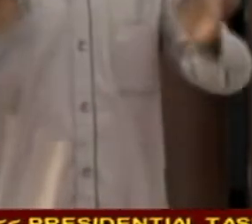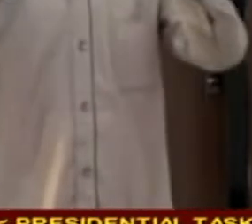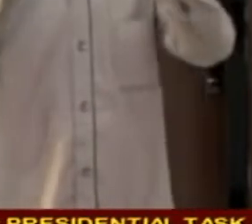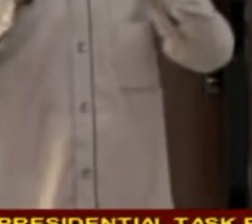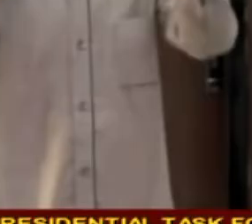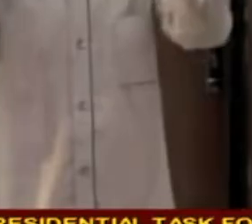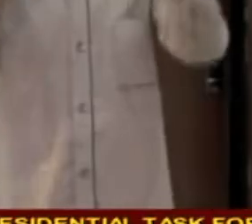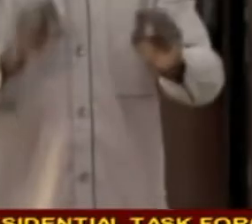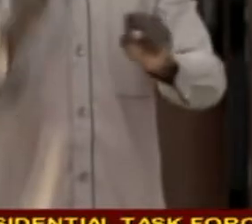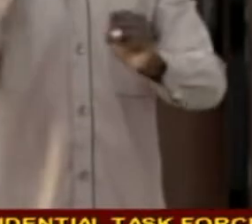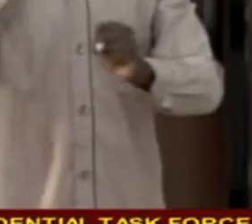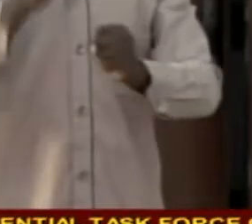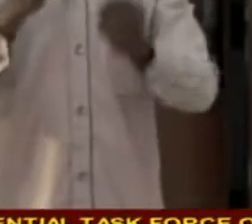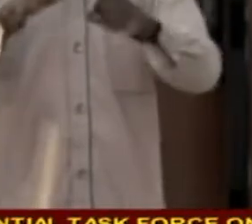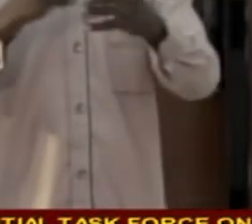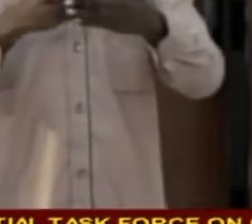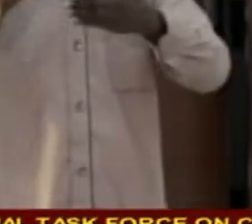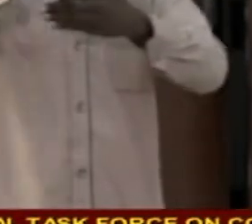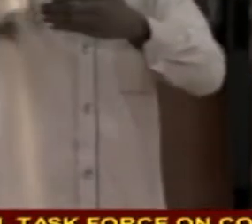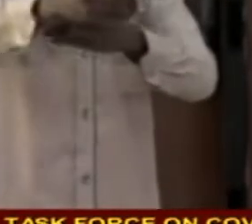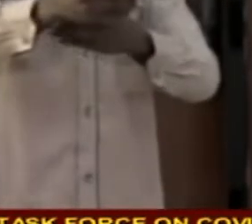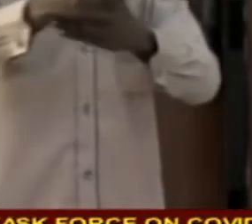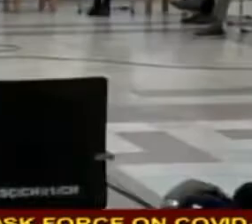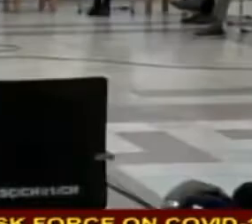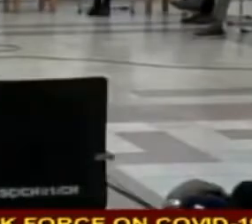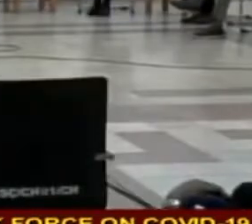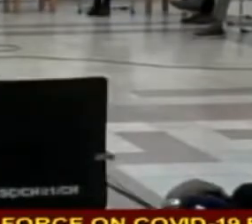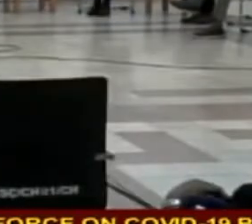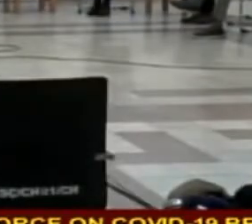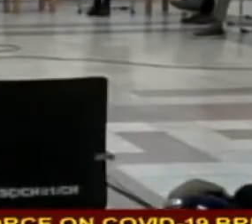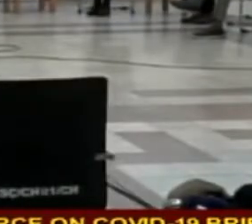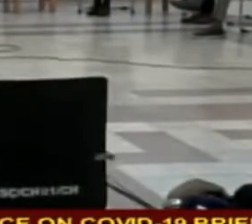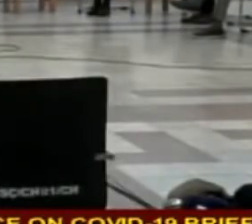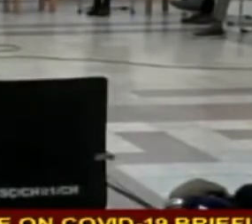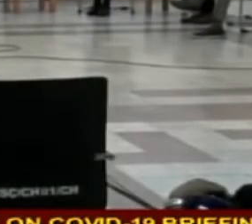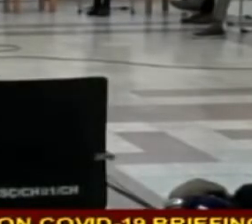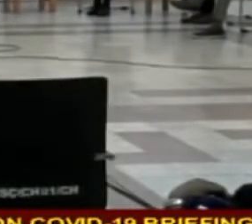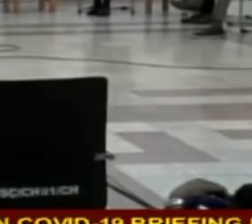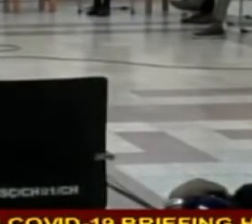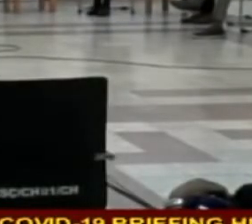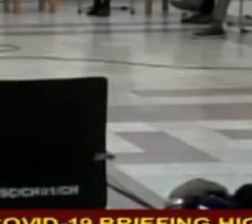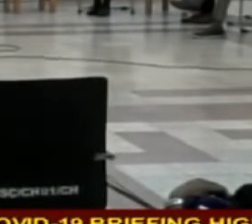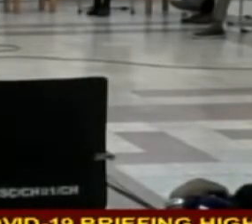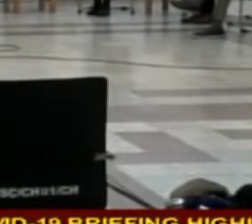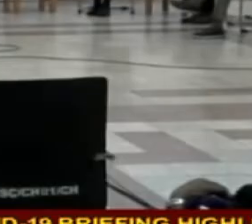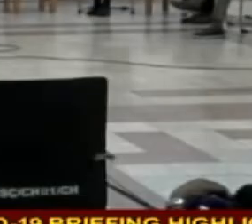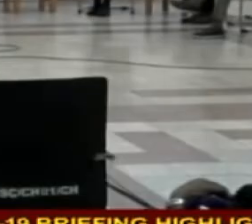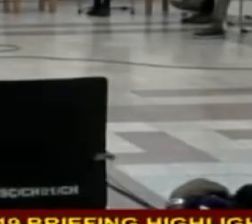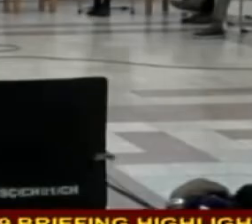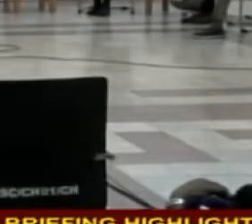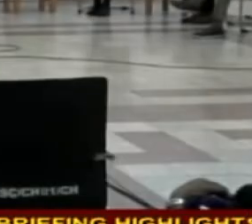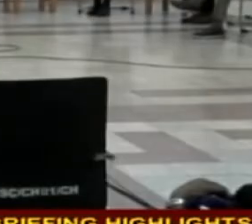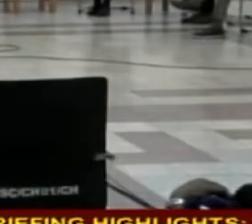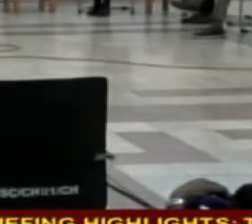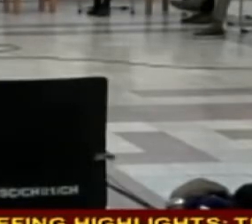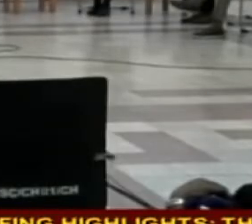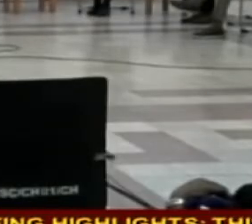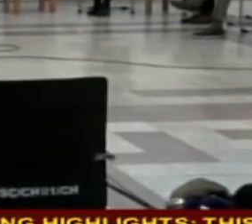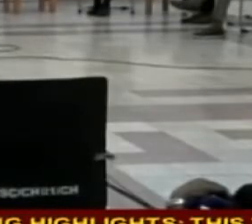for a post-COVID-19 economy. The third one is to our